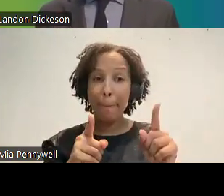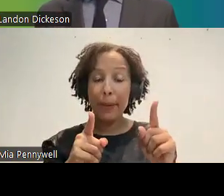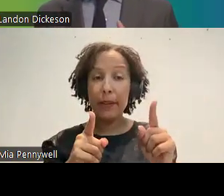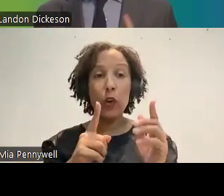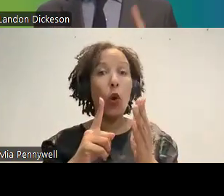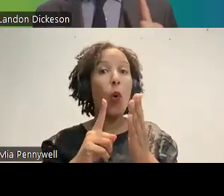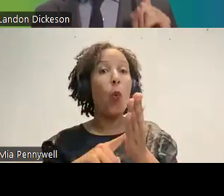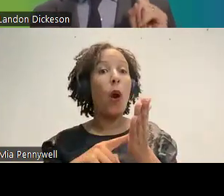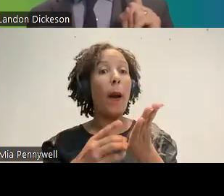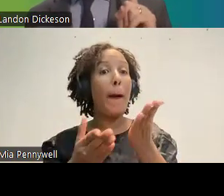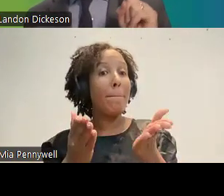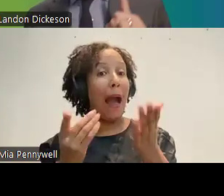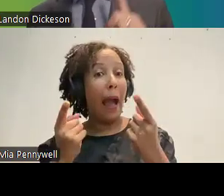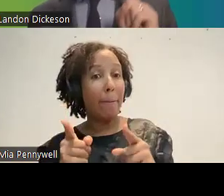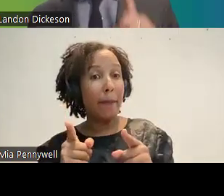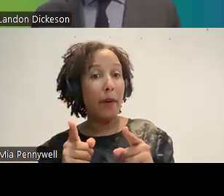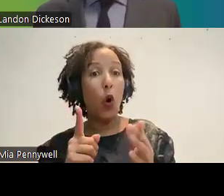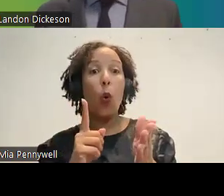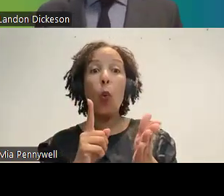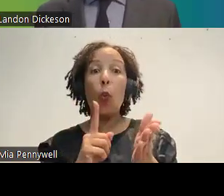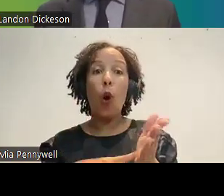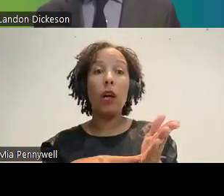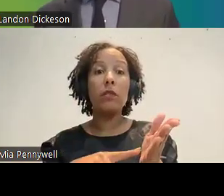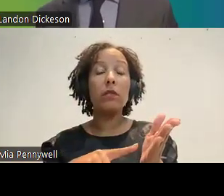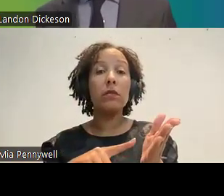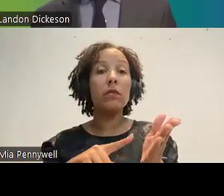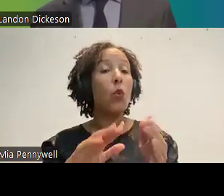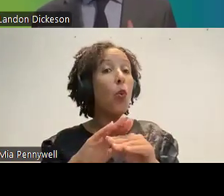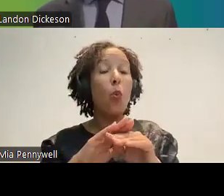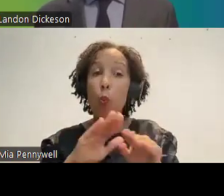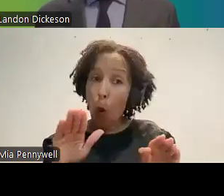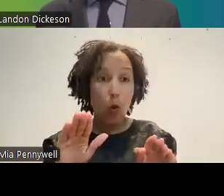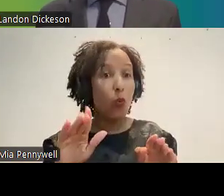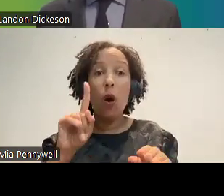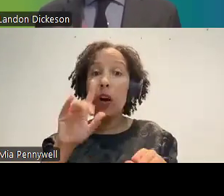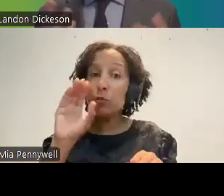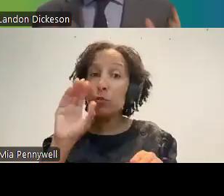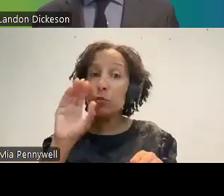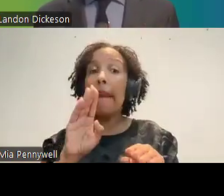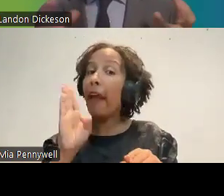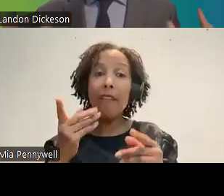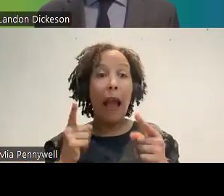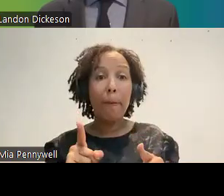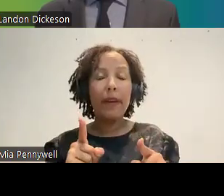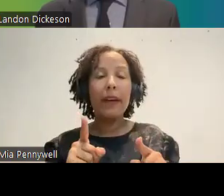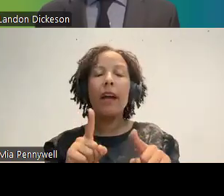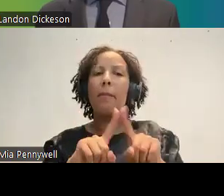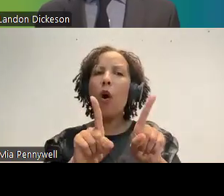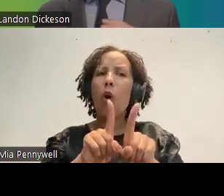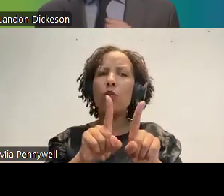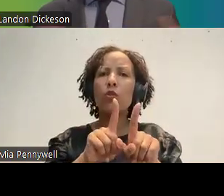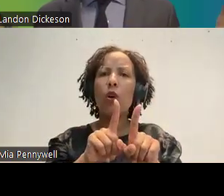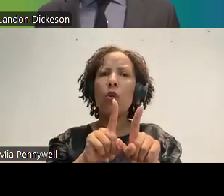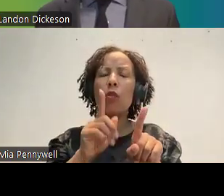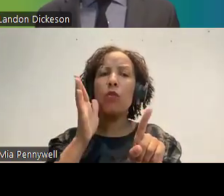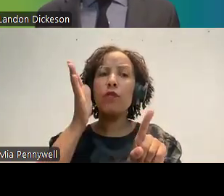happen, what maybe down the road could happen, and then giving them the opportunity to think through and process through